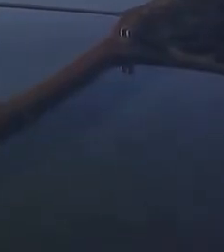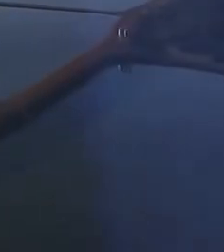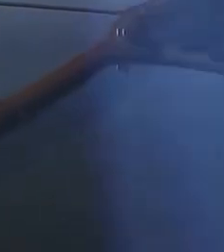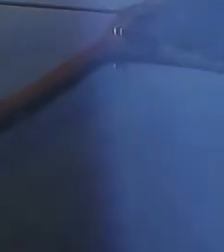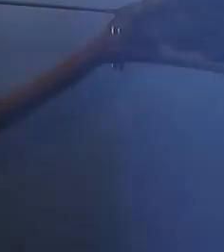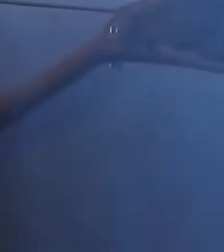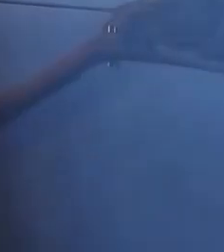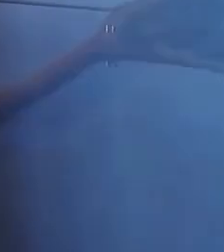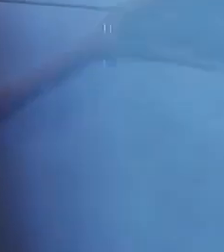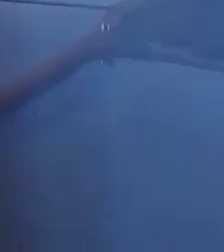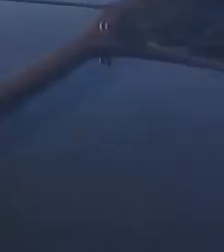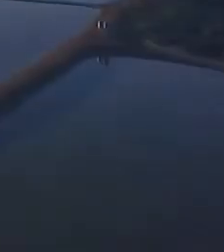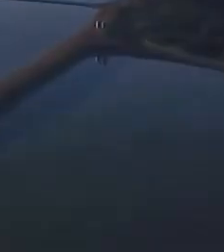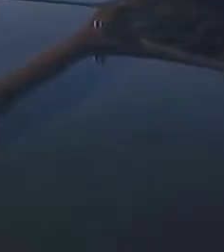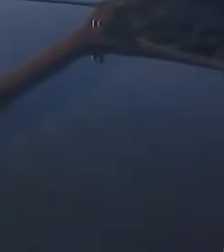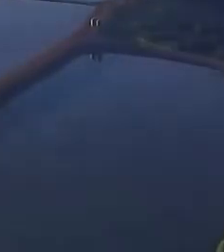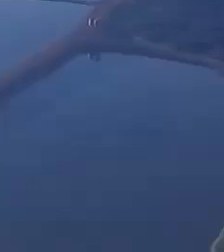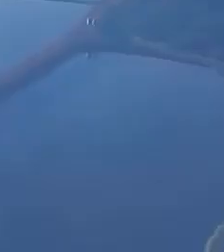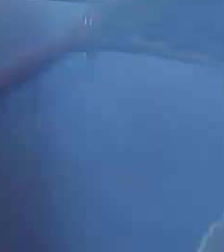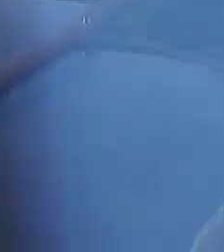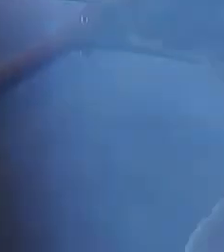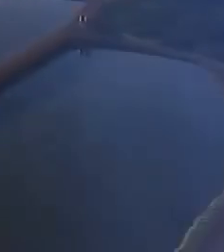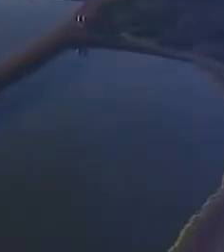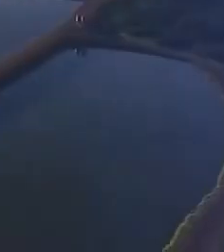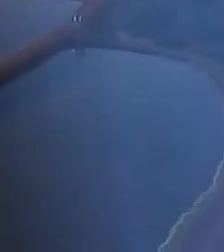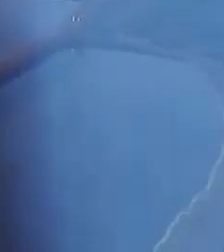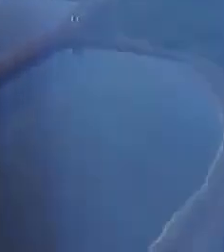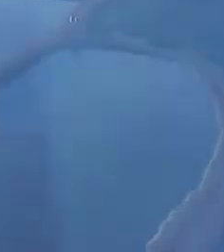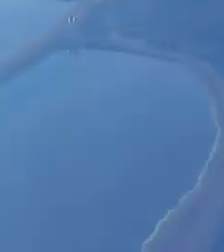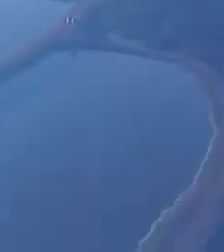Forth as the dawn of a new